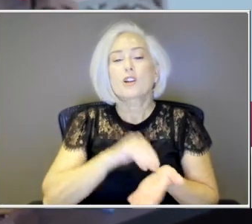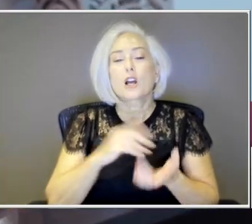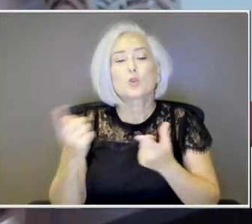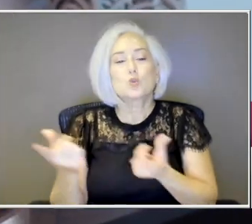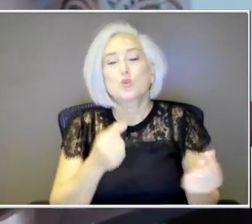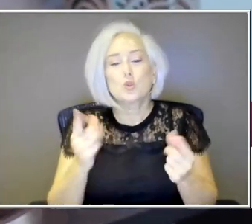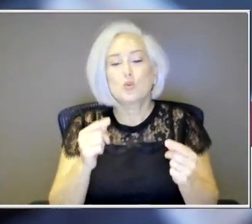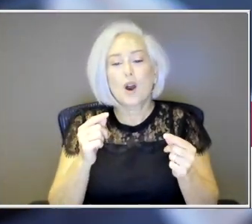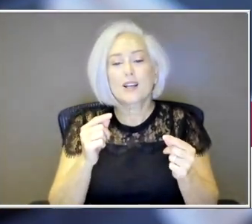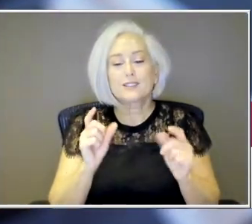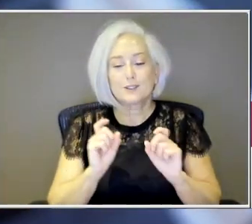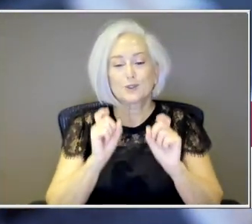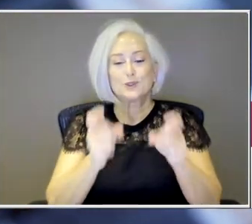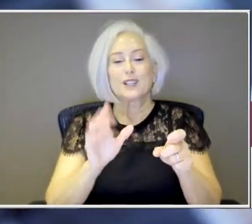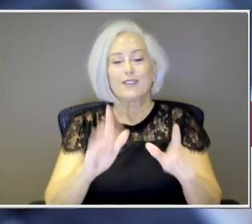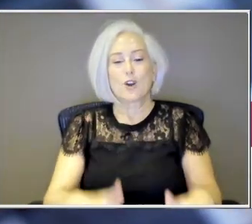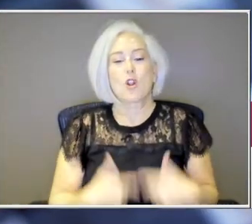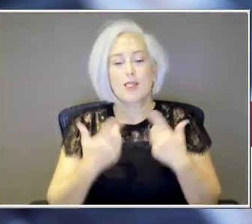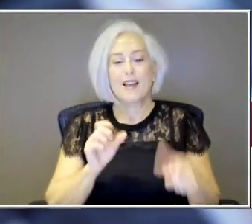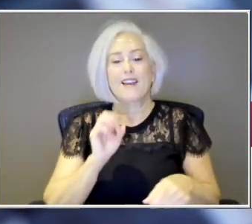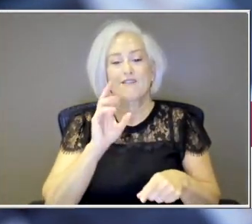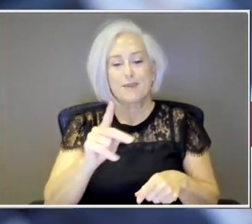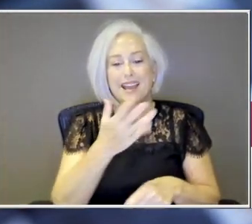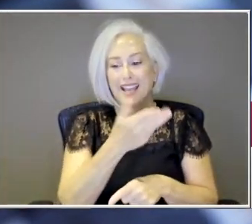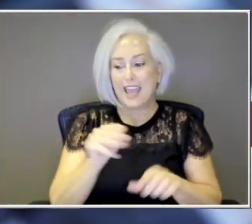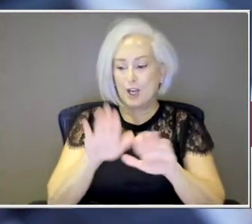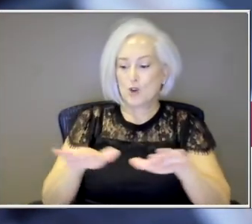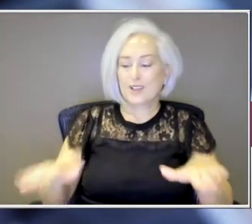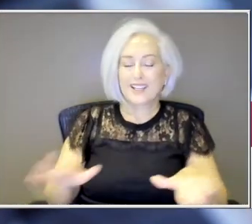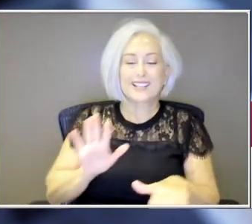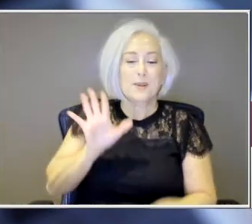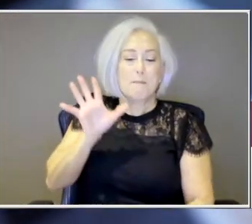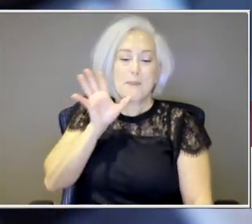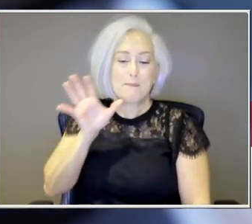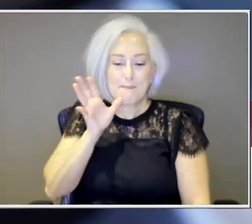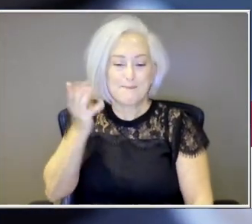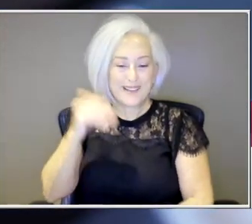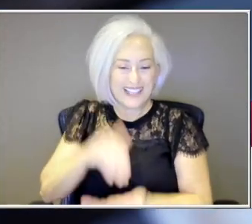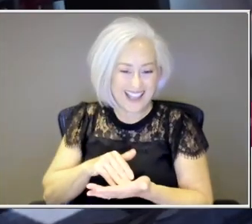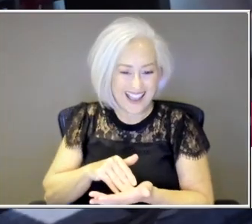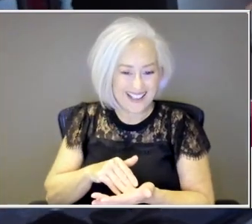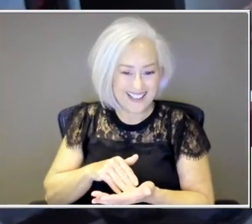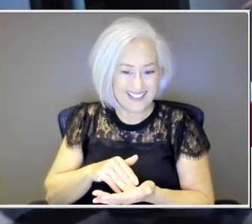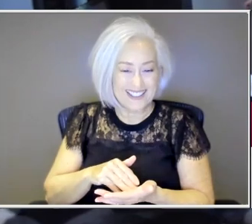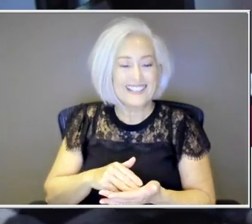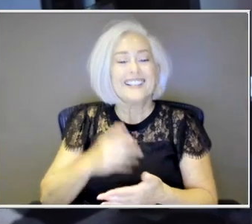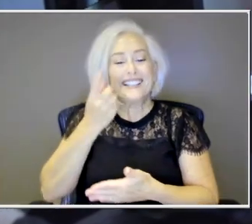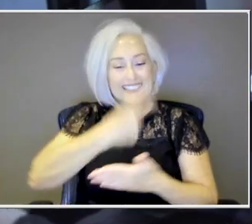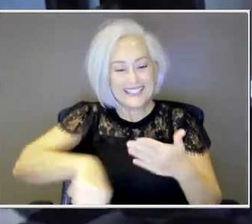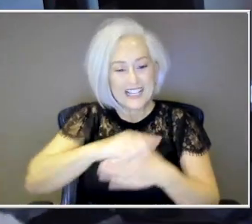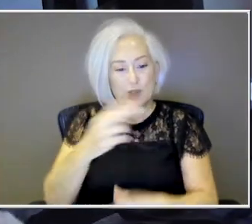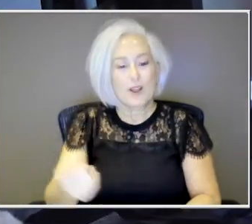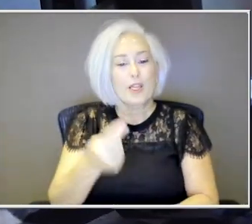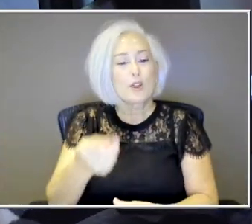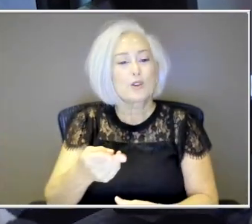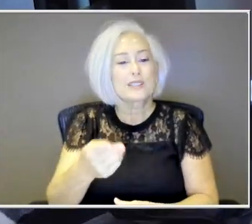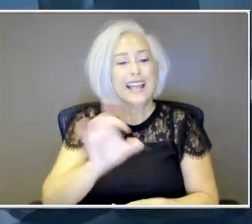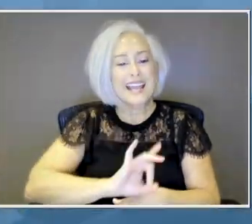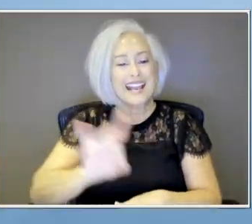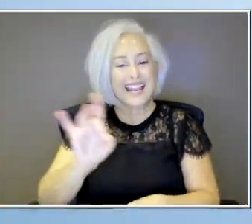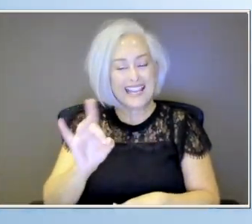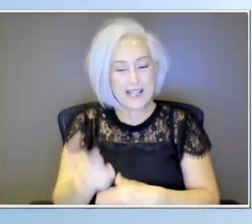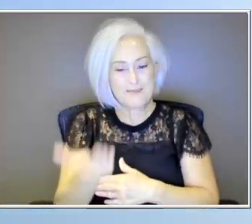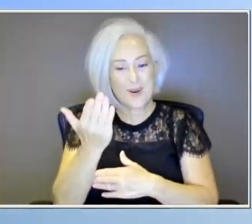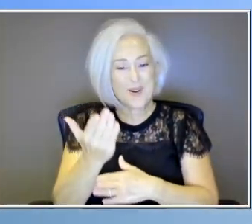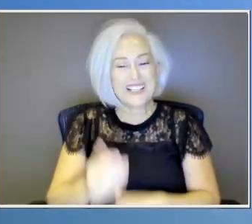her life back and given her kids their mom back. That's next Thursday at 8 a.m. Coming